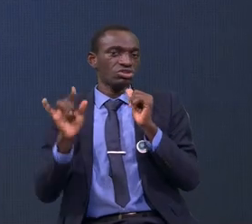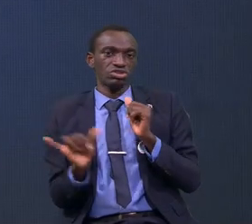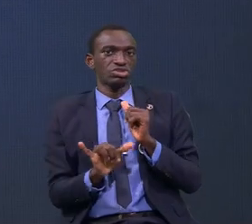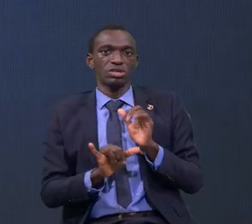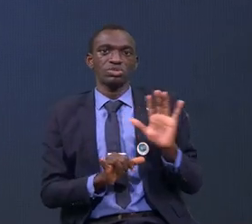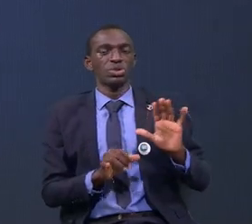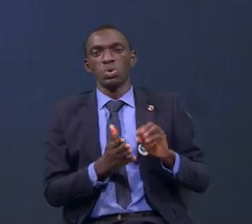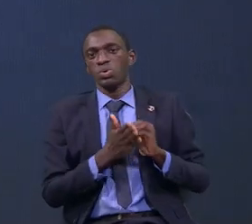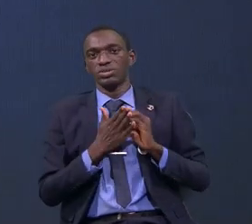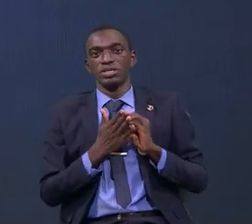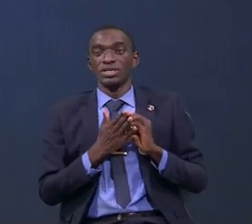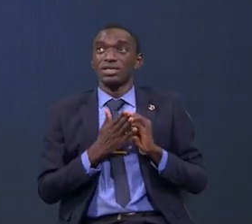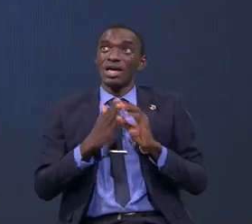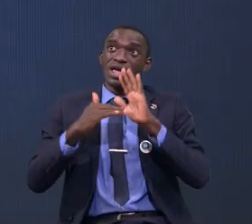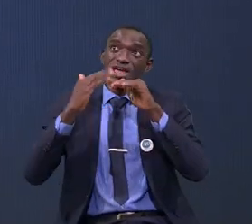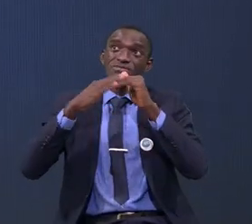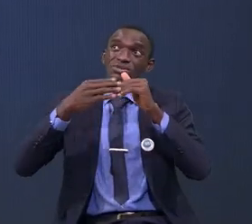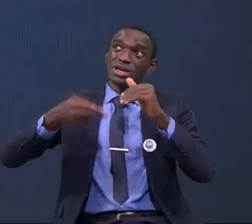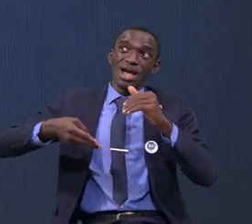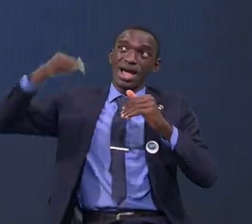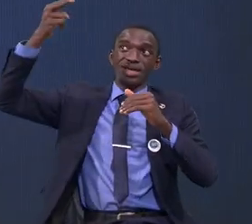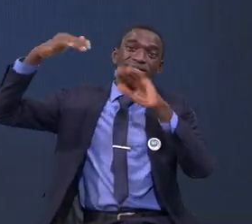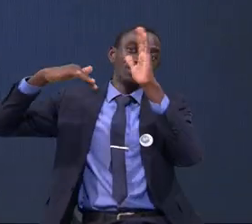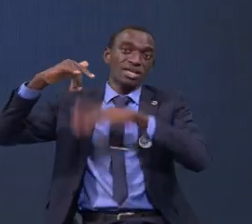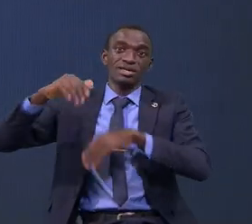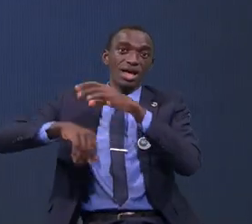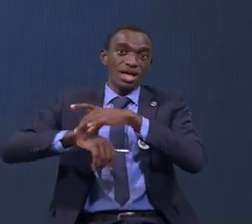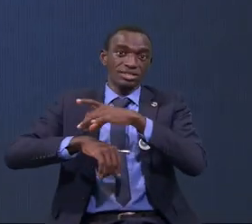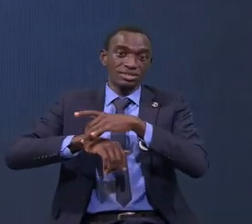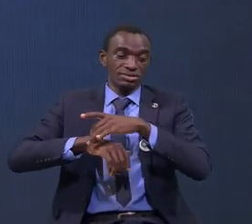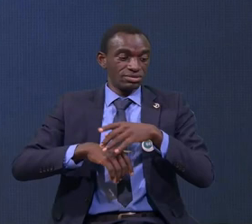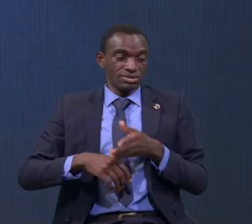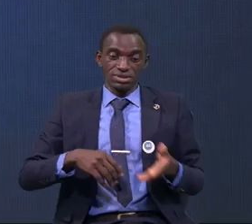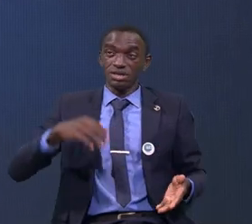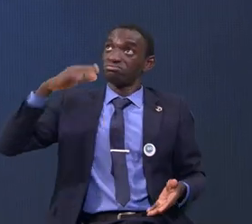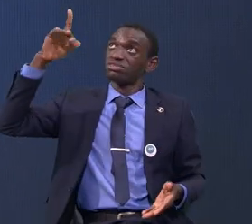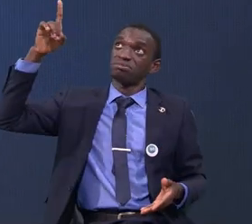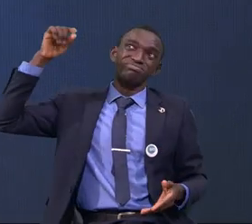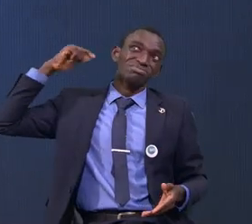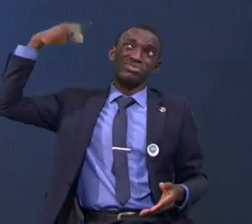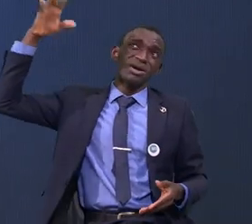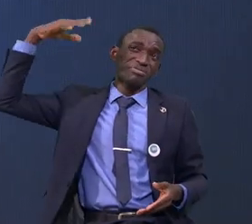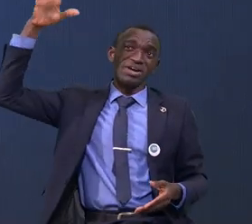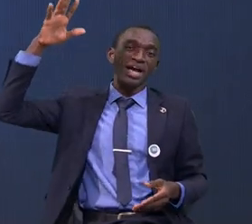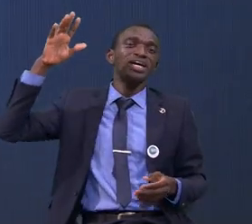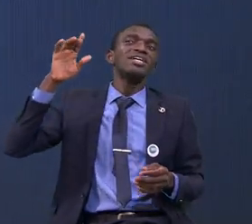As the heaven is higher than the earth, so my thoughts are higher than your